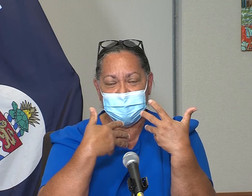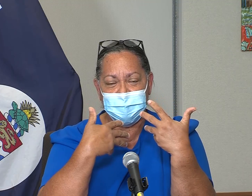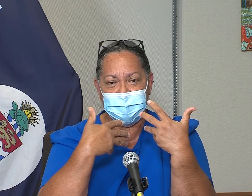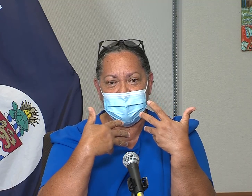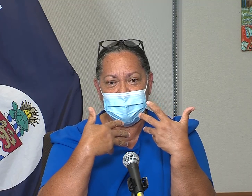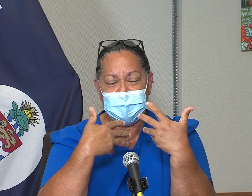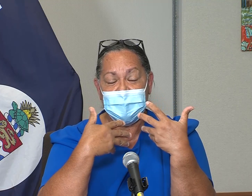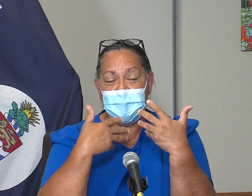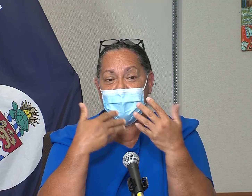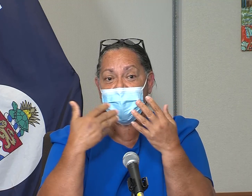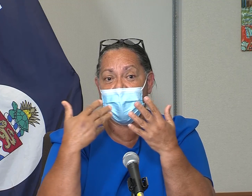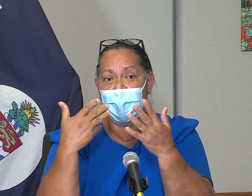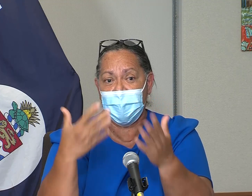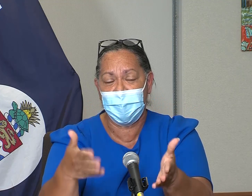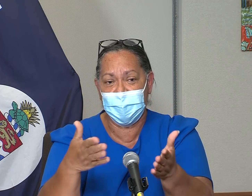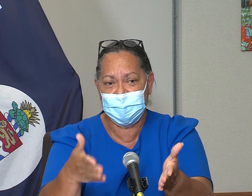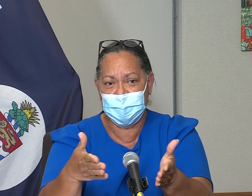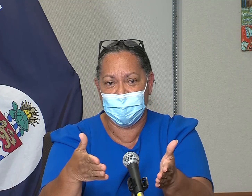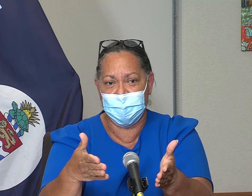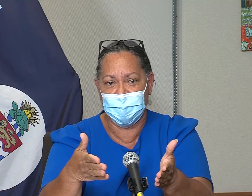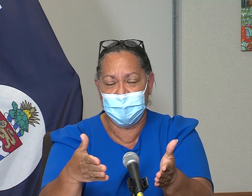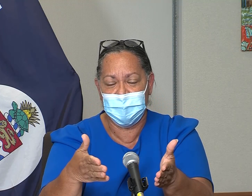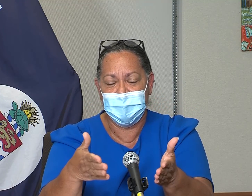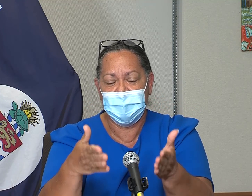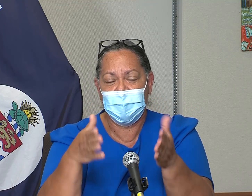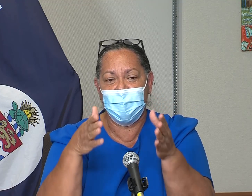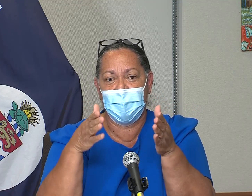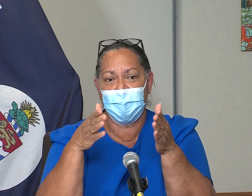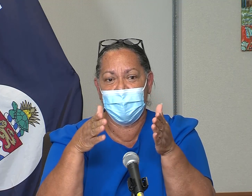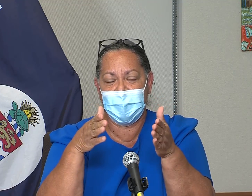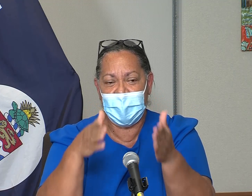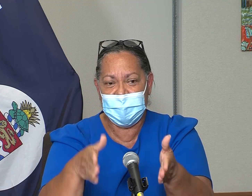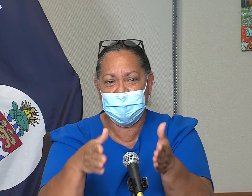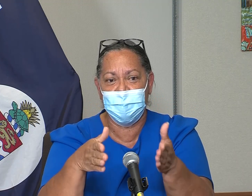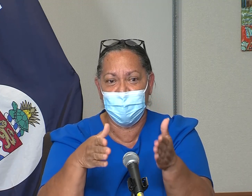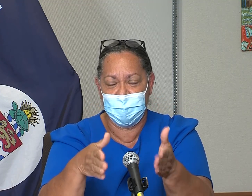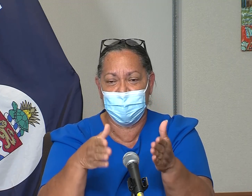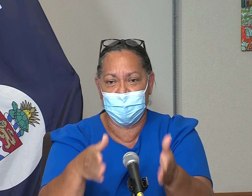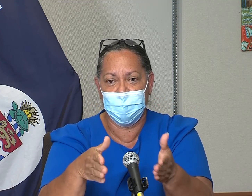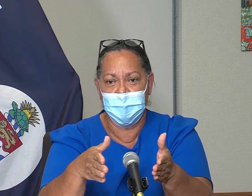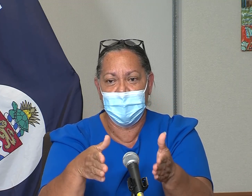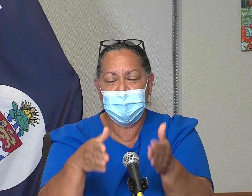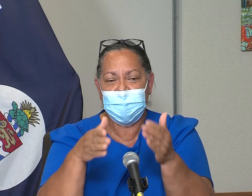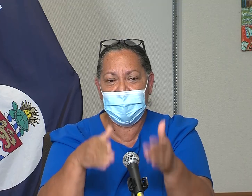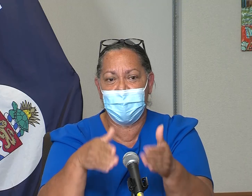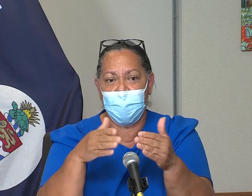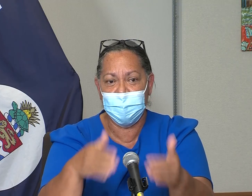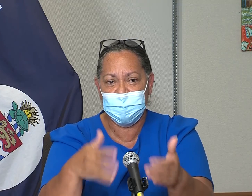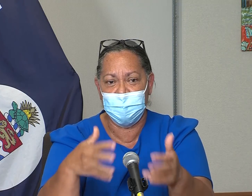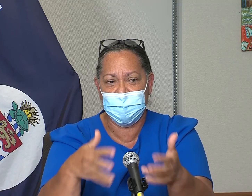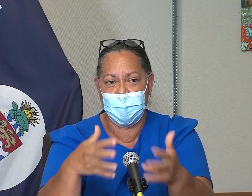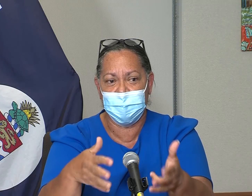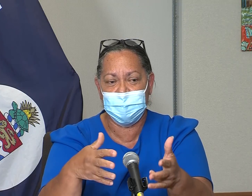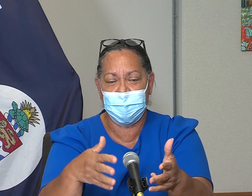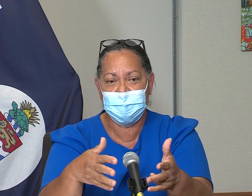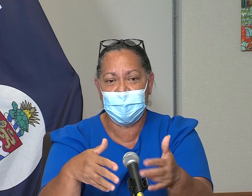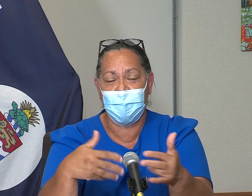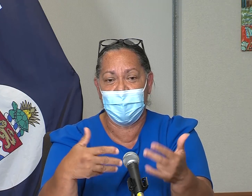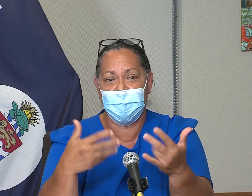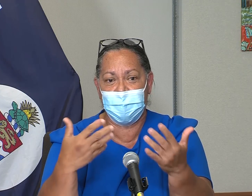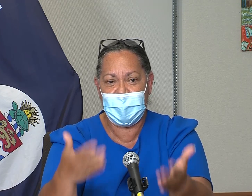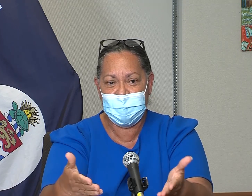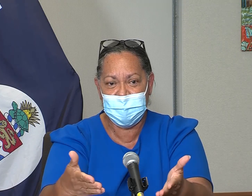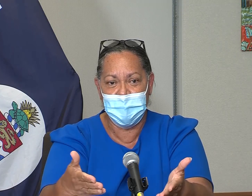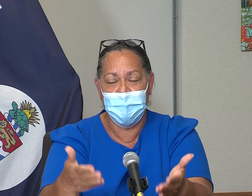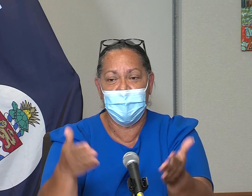mask. If the other person did what we're asking you to do, take personal responsibility and